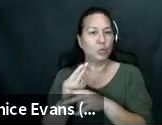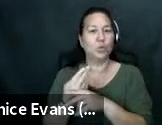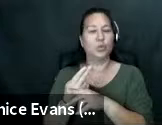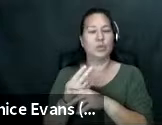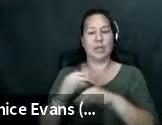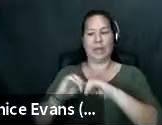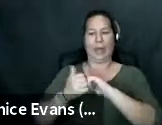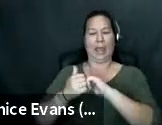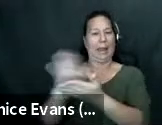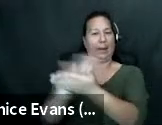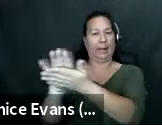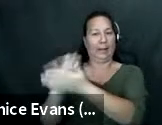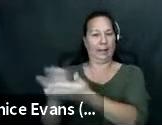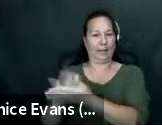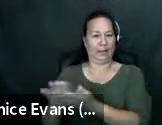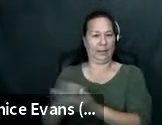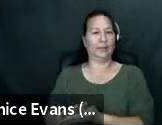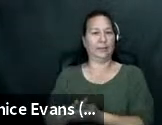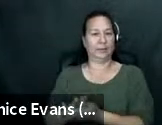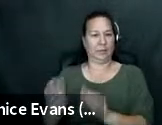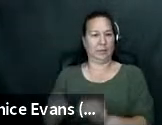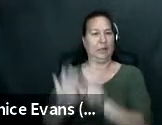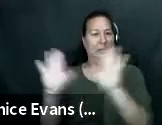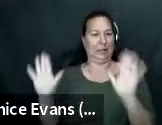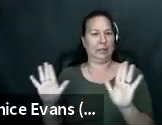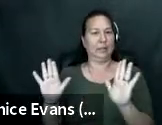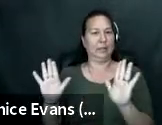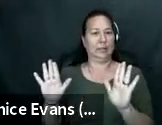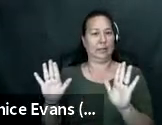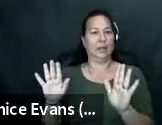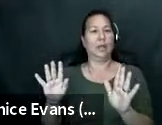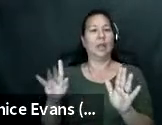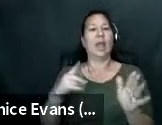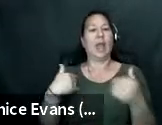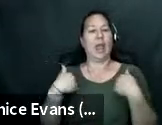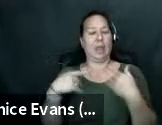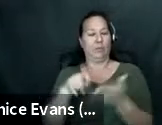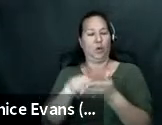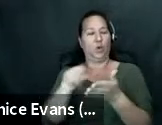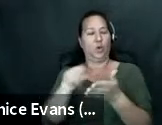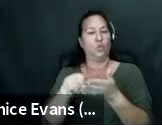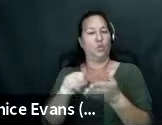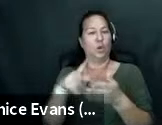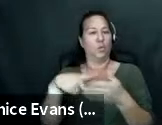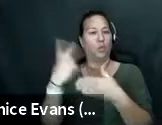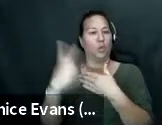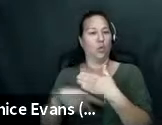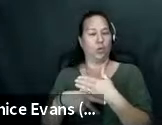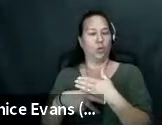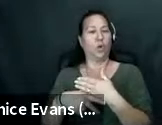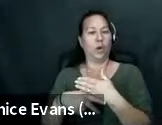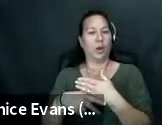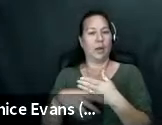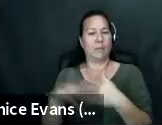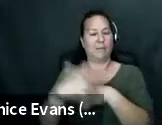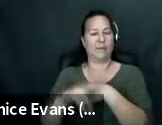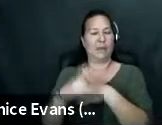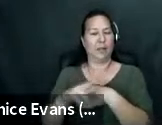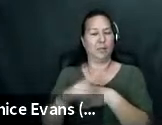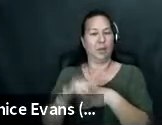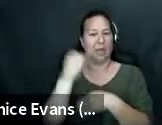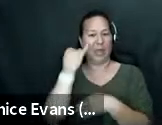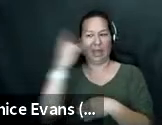disinfecting procedures, making the written program available for employees upon request,